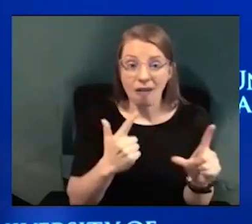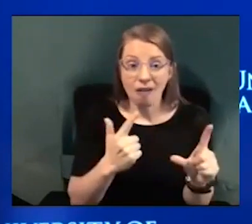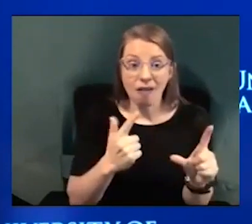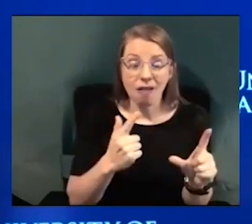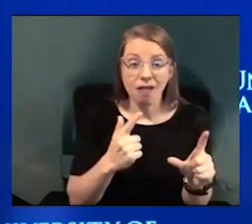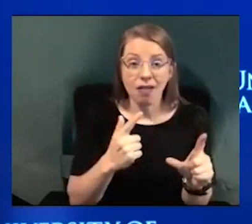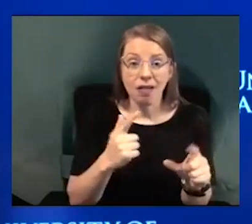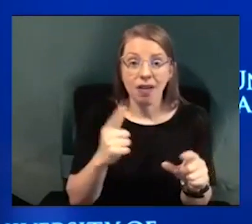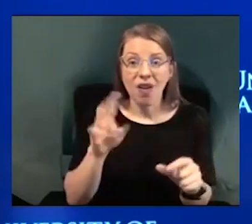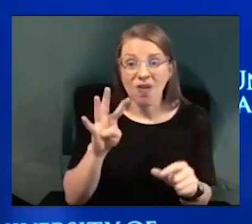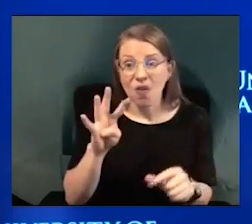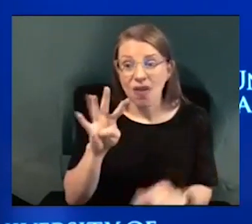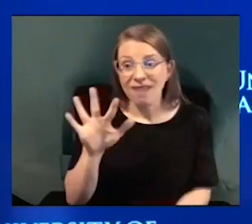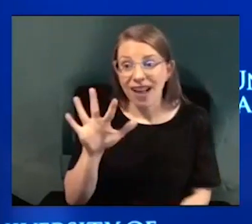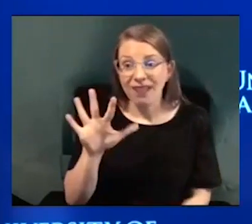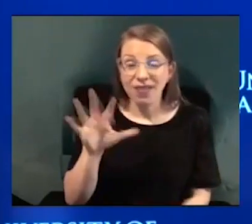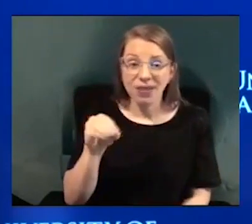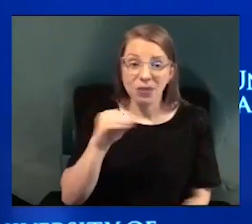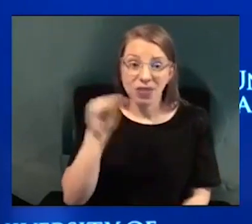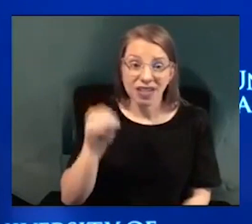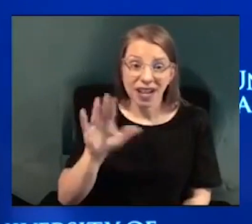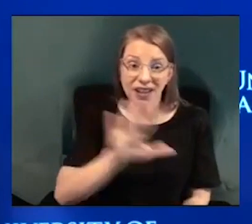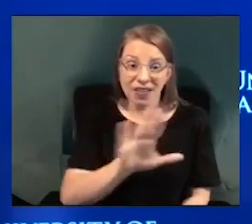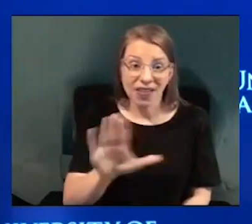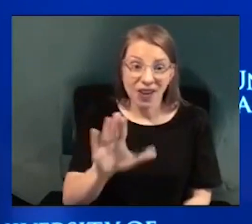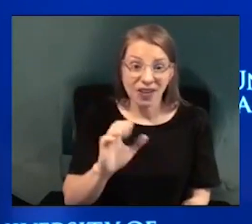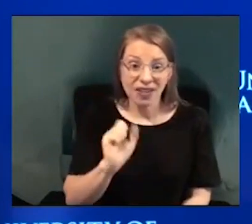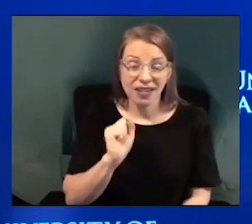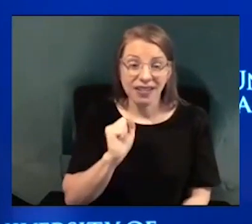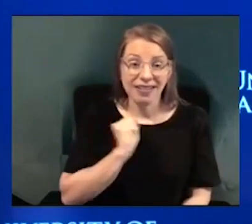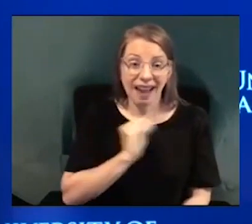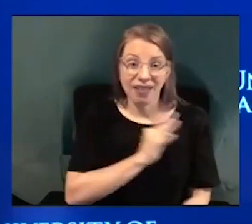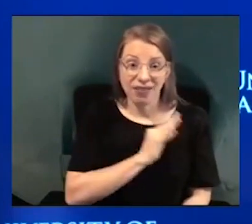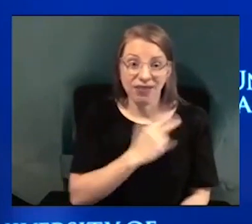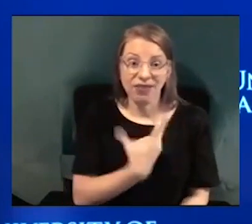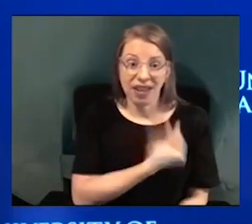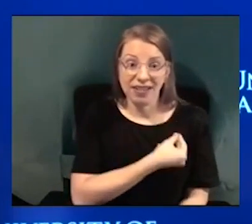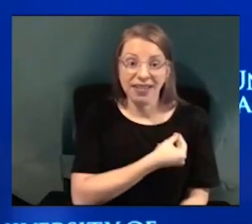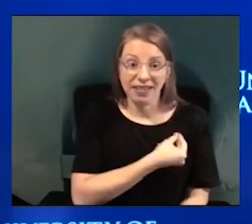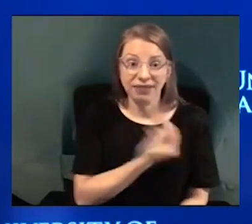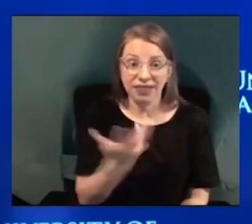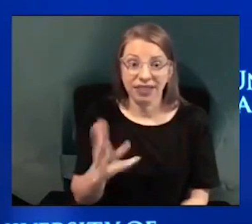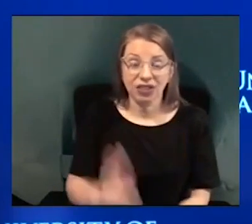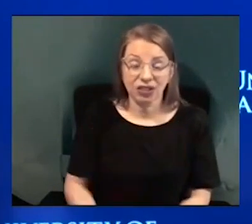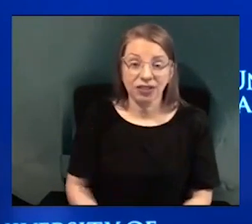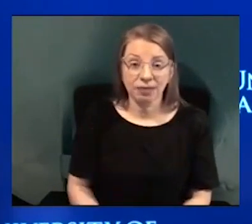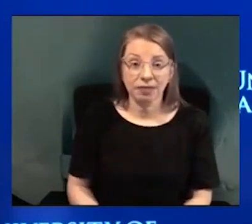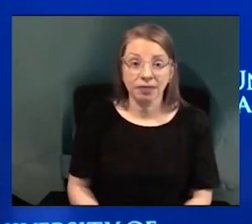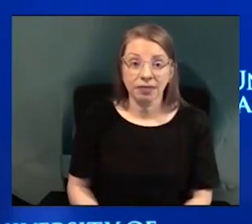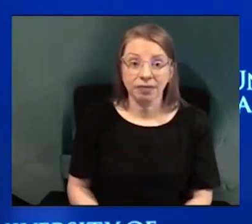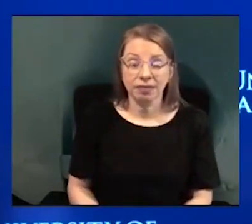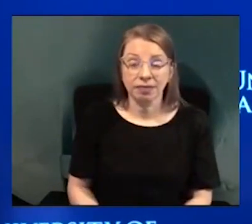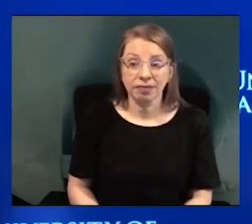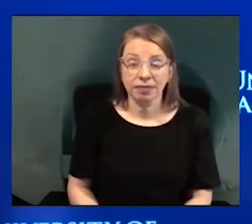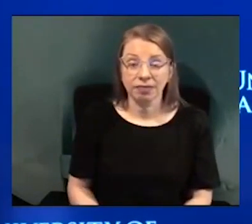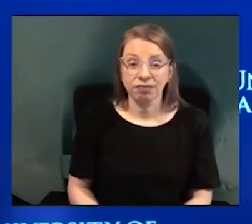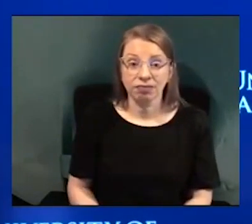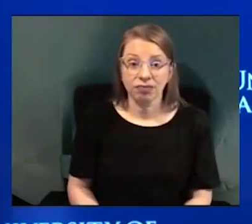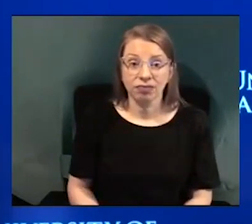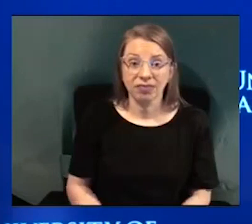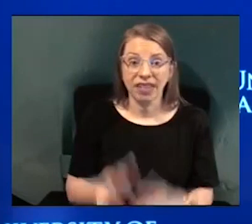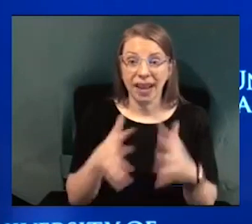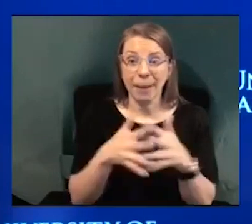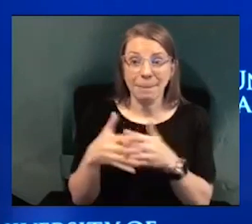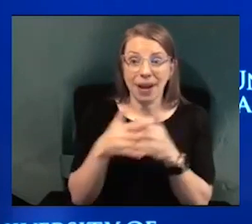their staff vaccinated. A lot of people are around that number. And I think it's not that dissimilar from the American public.